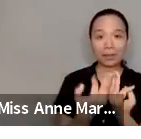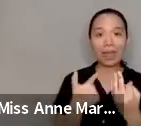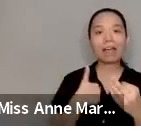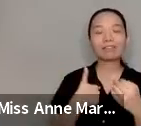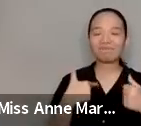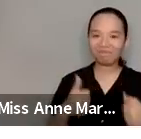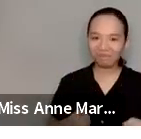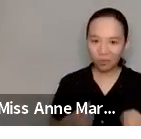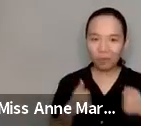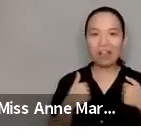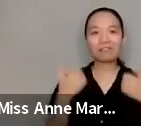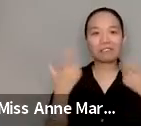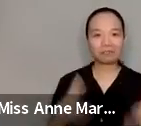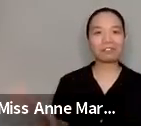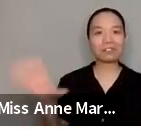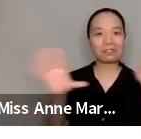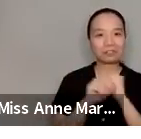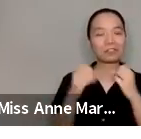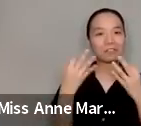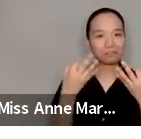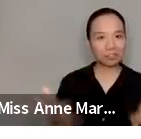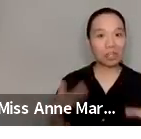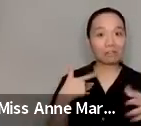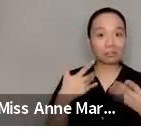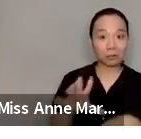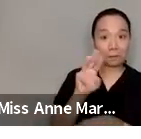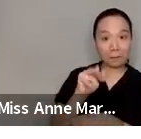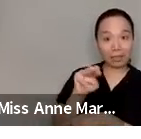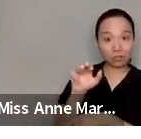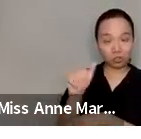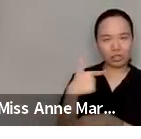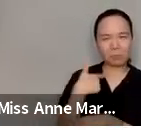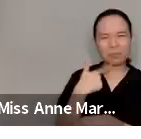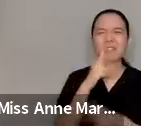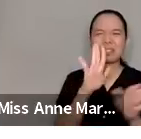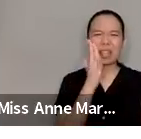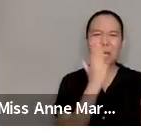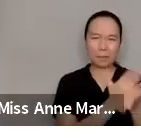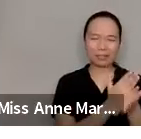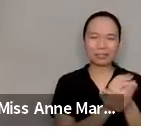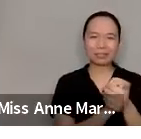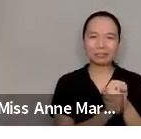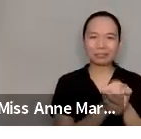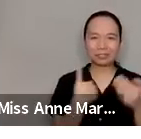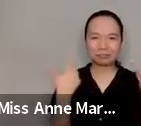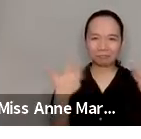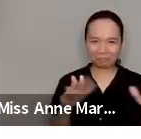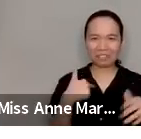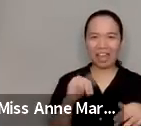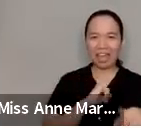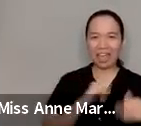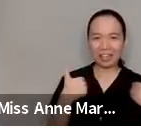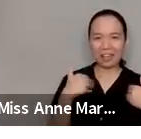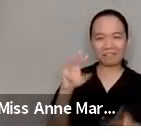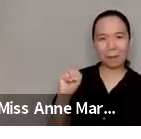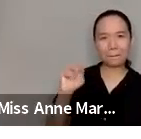survived and finished. After master's, I told myself, tama na. Okay na ako, may MA na ako